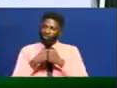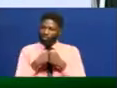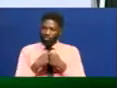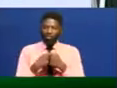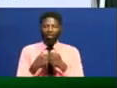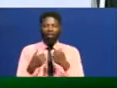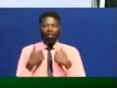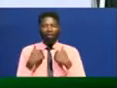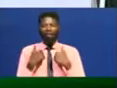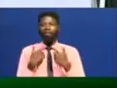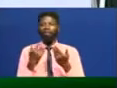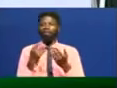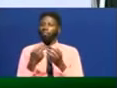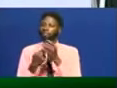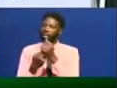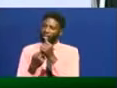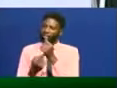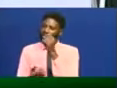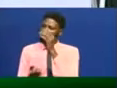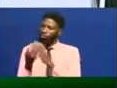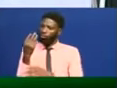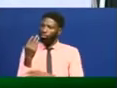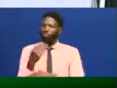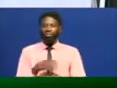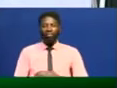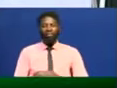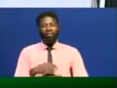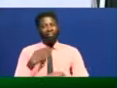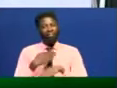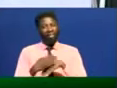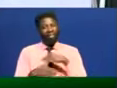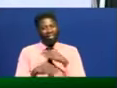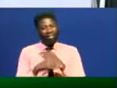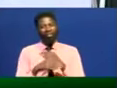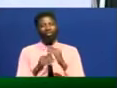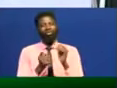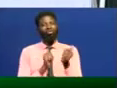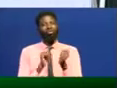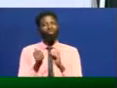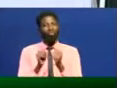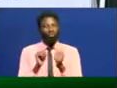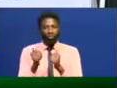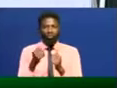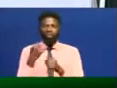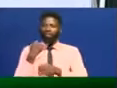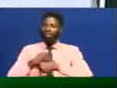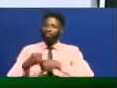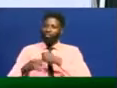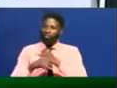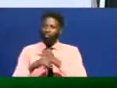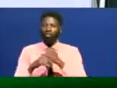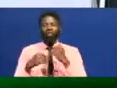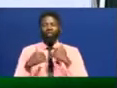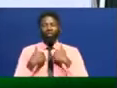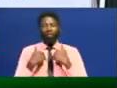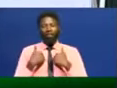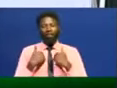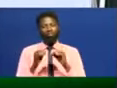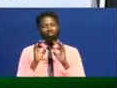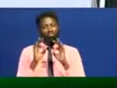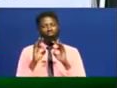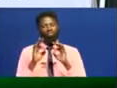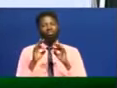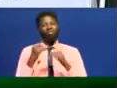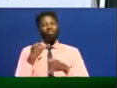partnerships, building a sports apparel and equipment value chain, delivering quality infrastructure for sports and